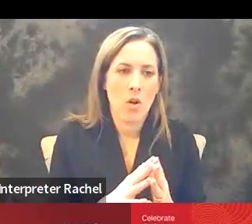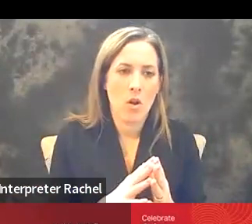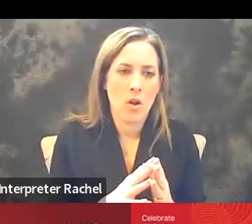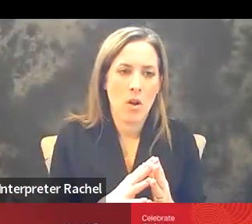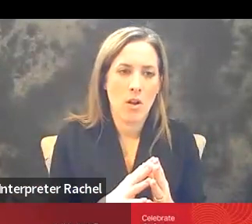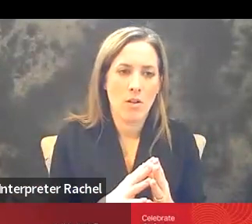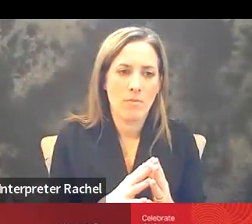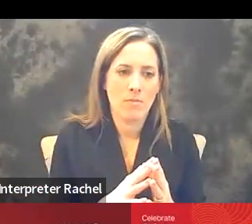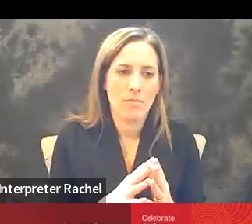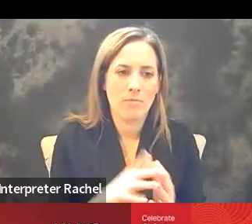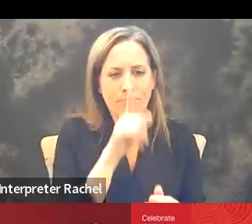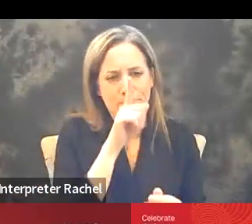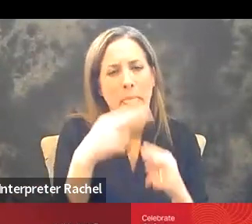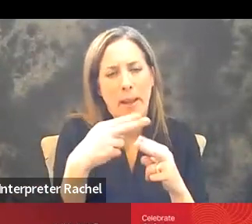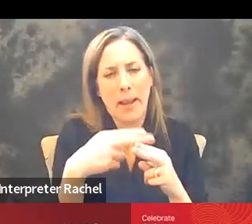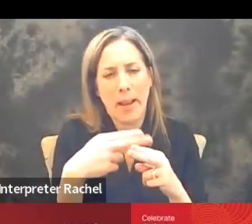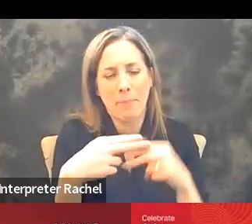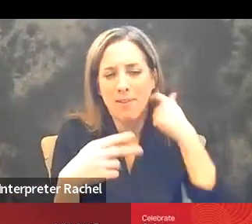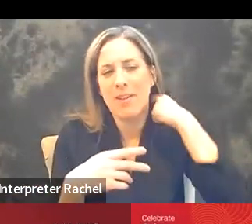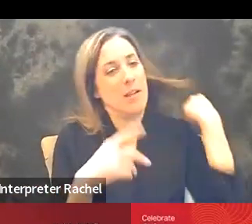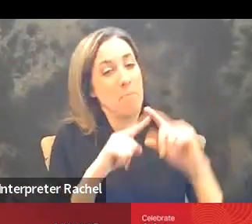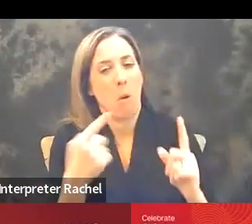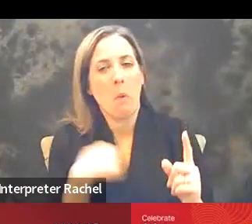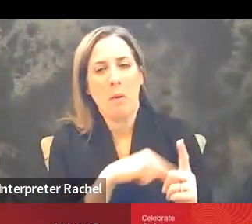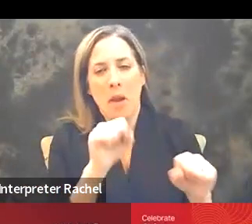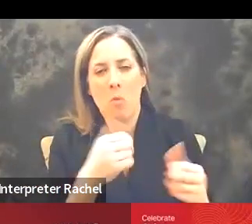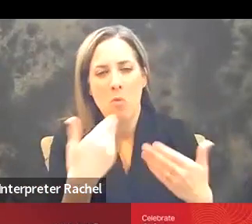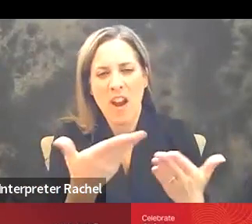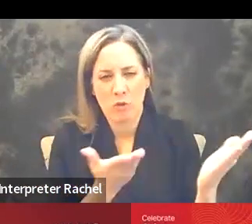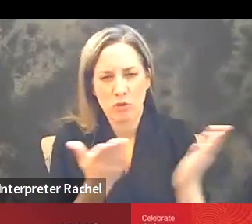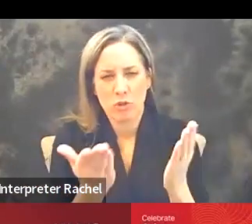public, advertising, but we were able to provide services